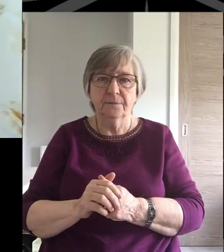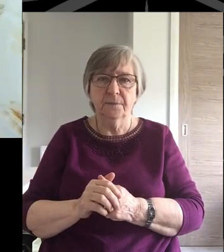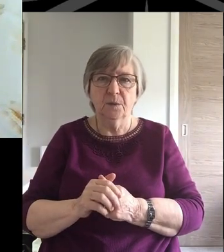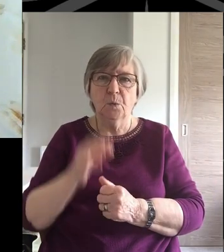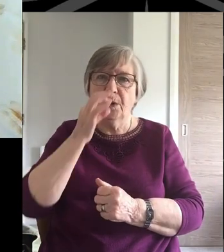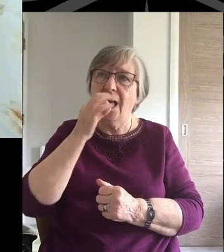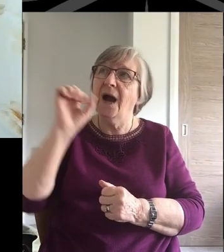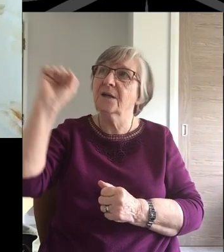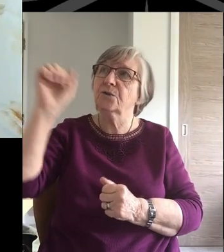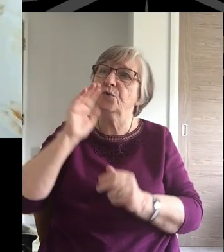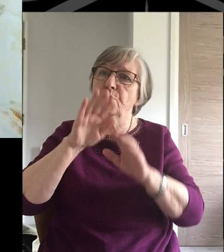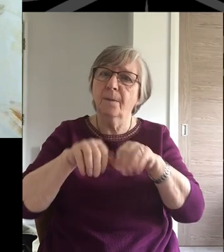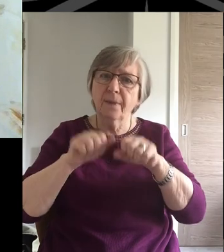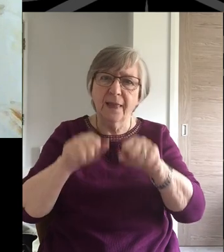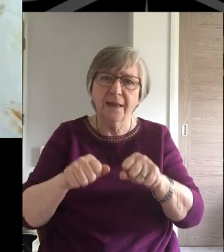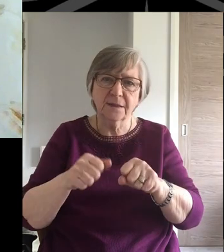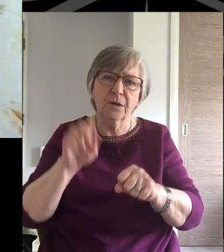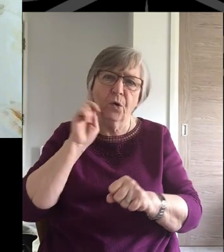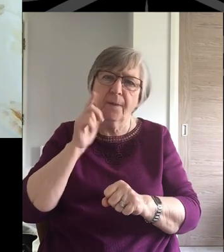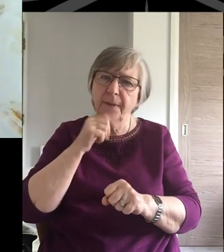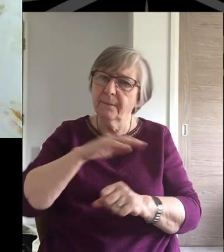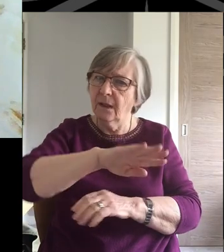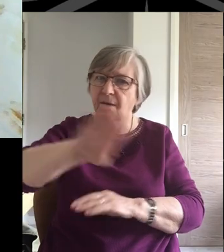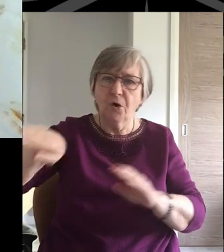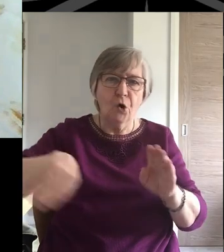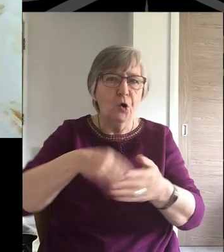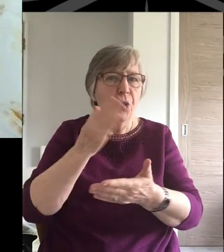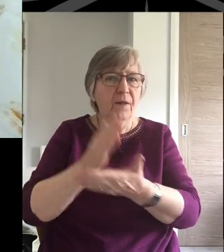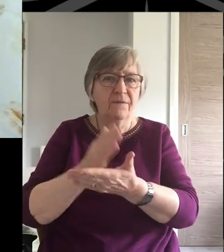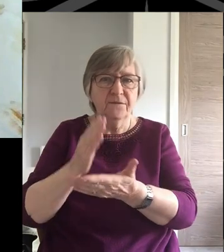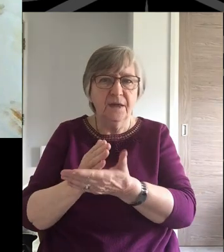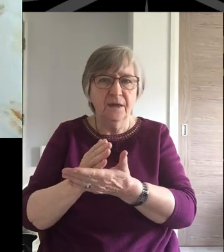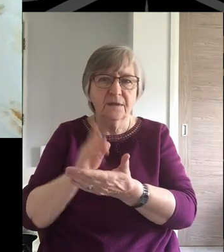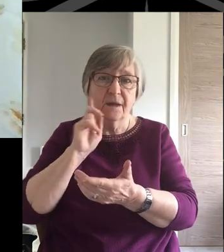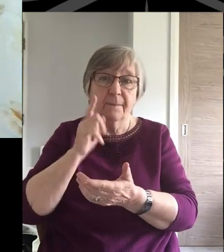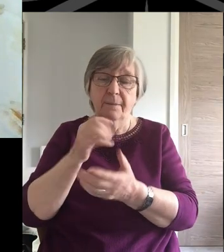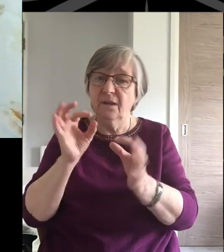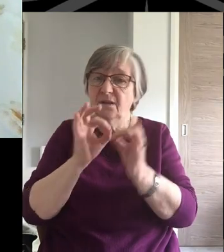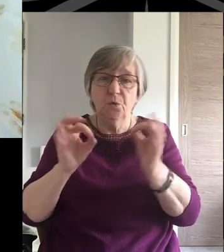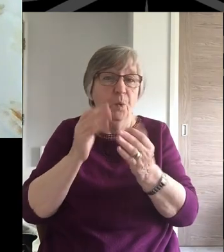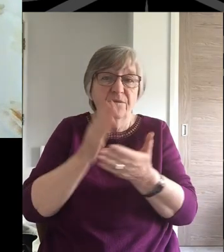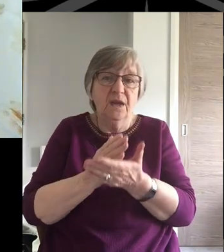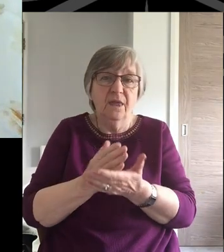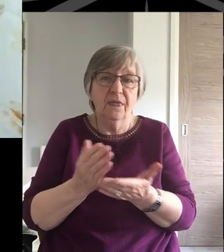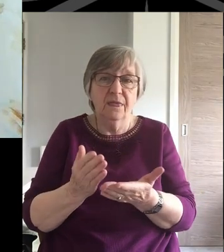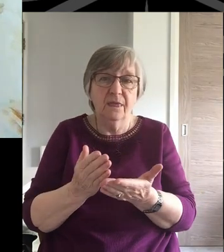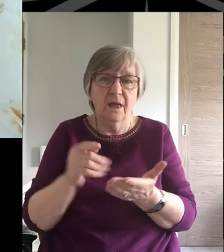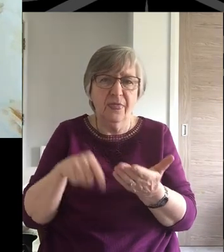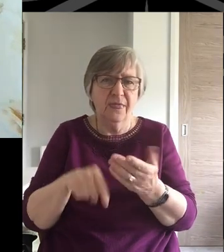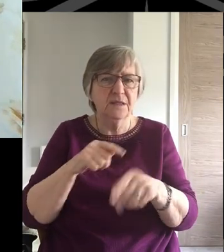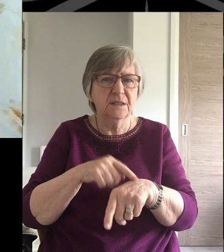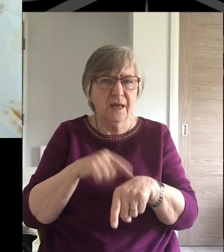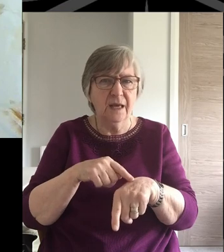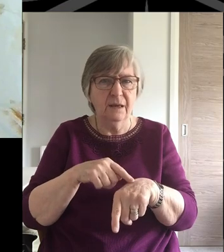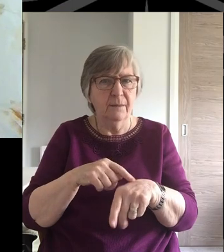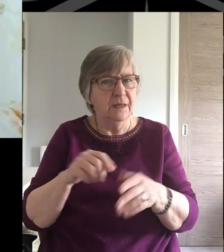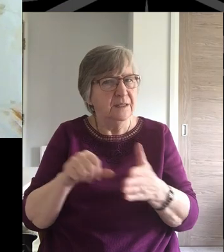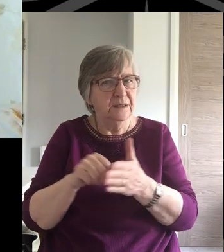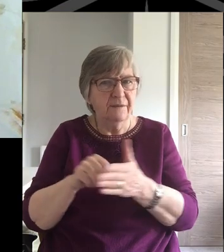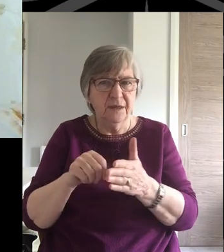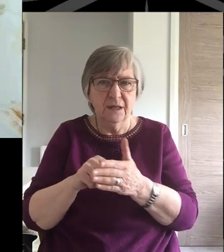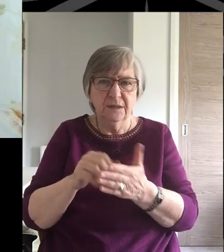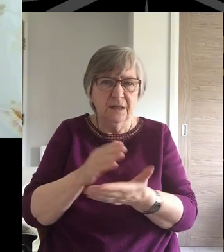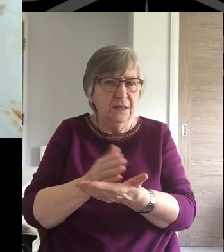We would ask your blessing on people of all faiths and those who have none at this time of trial